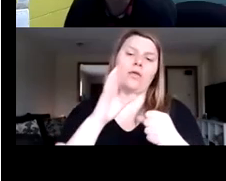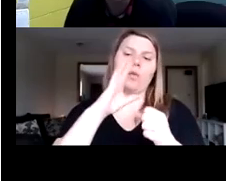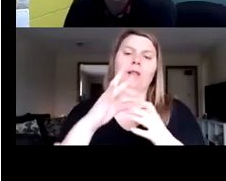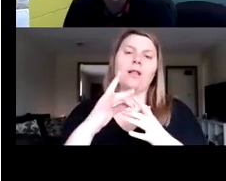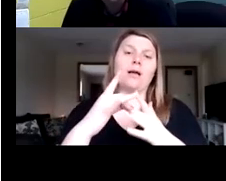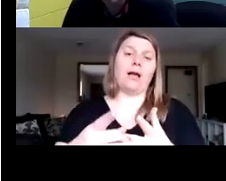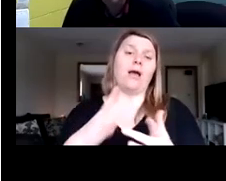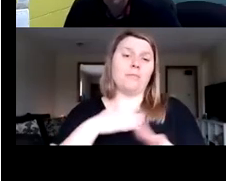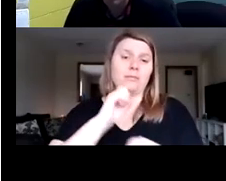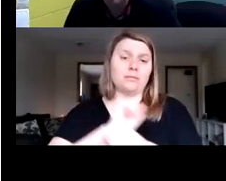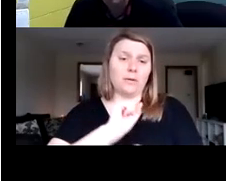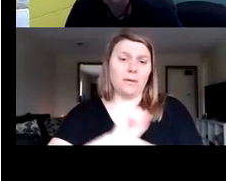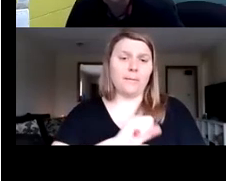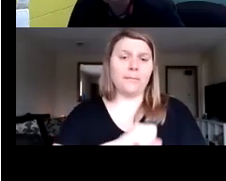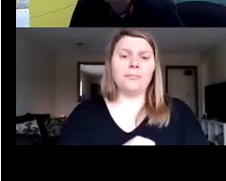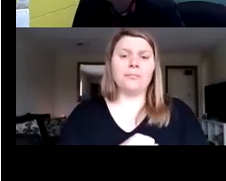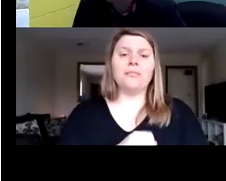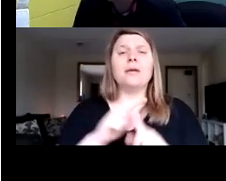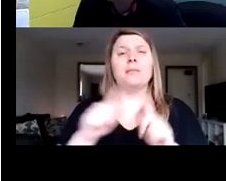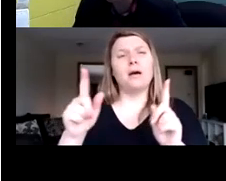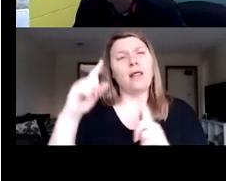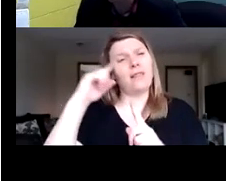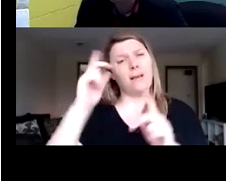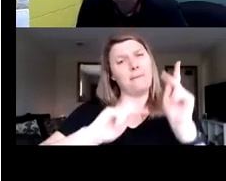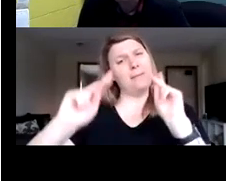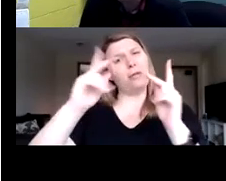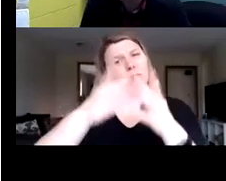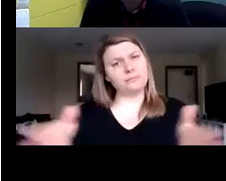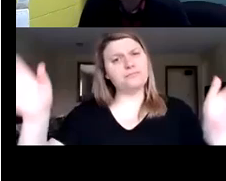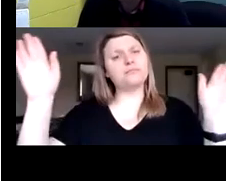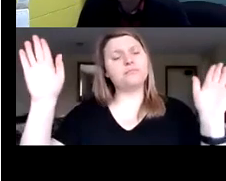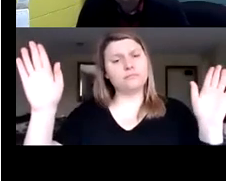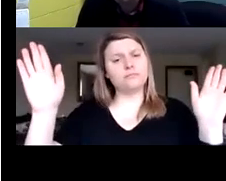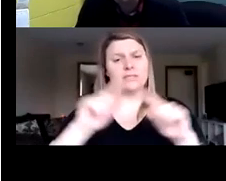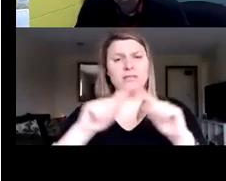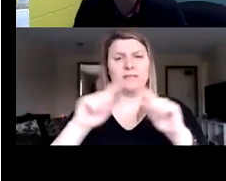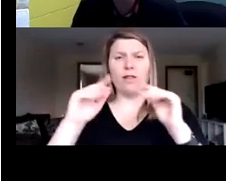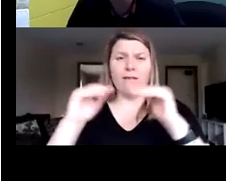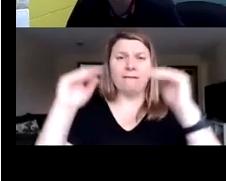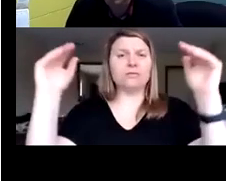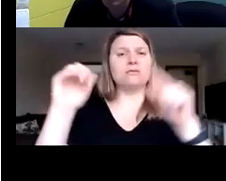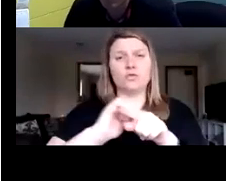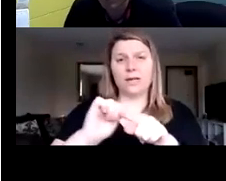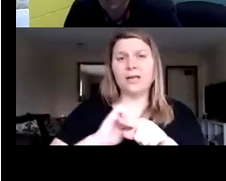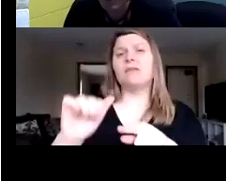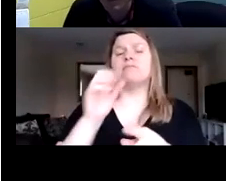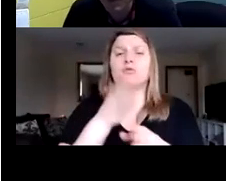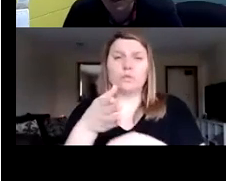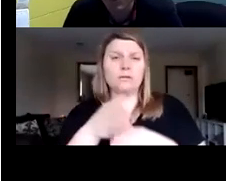my career. But I think we have people across the levels of training and career right now